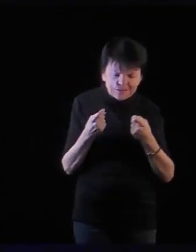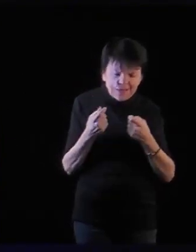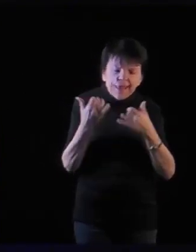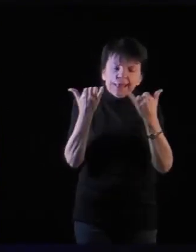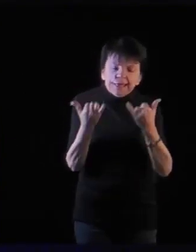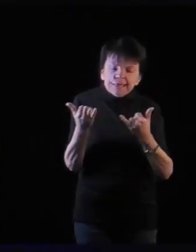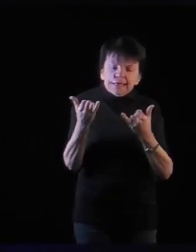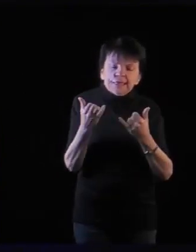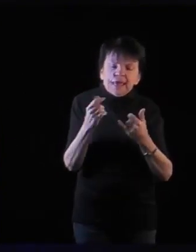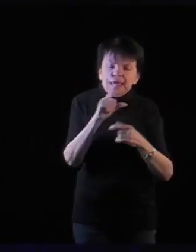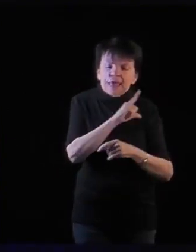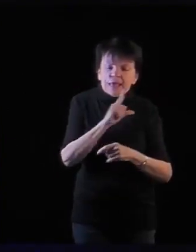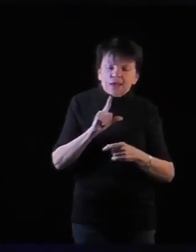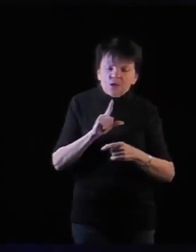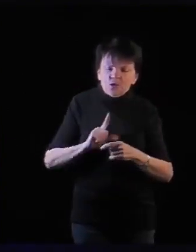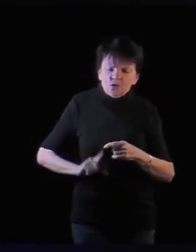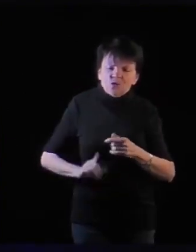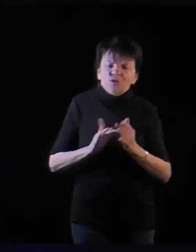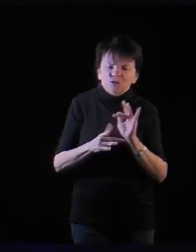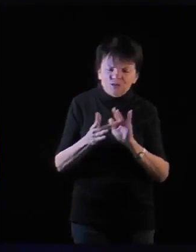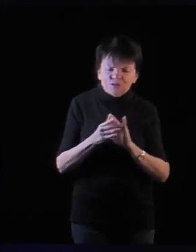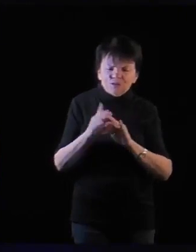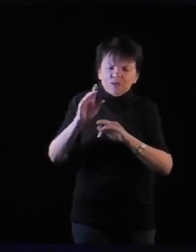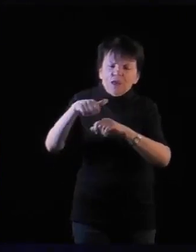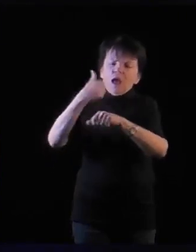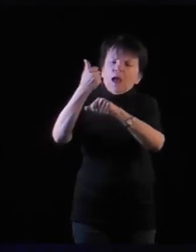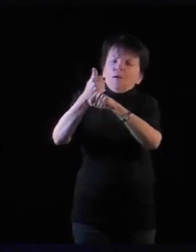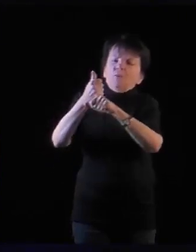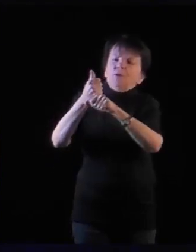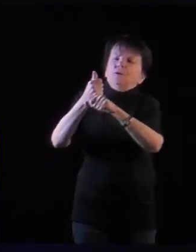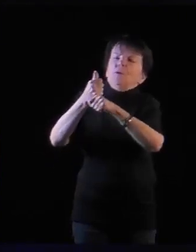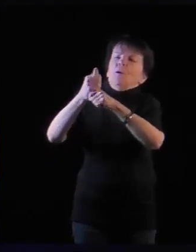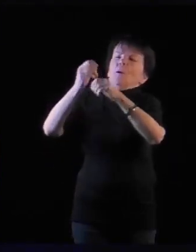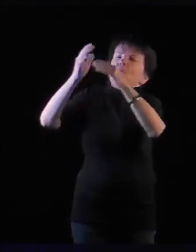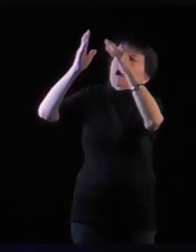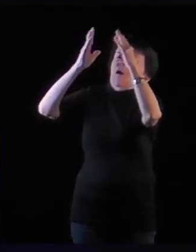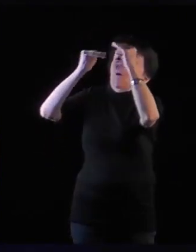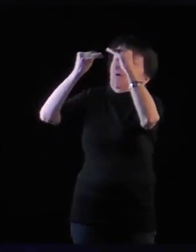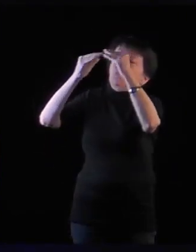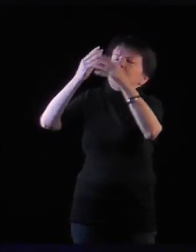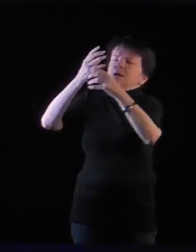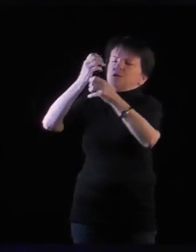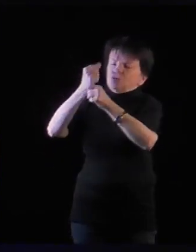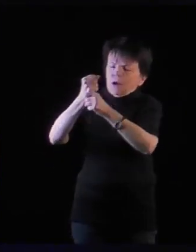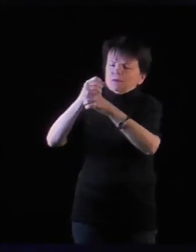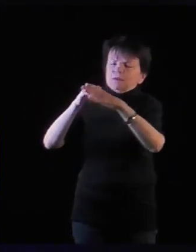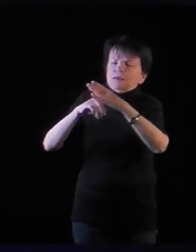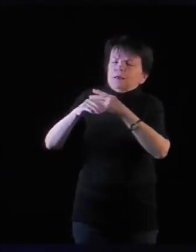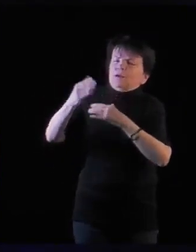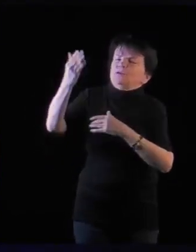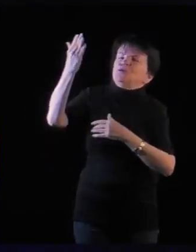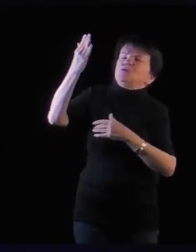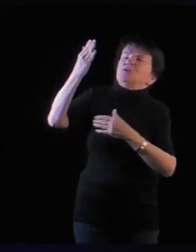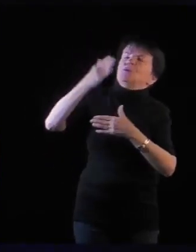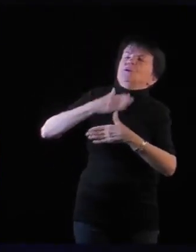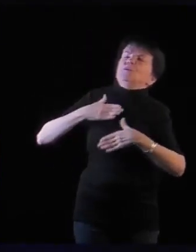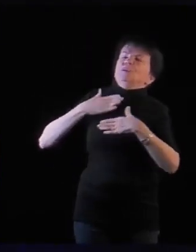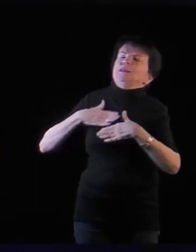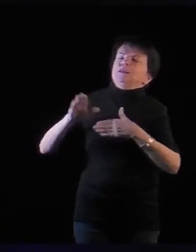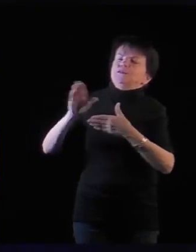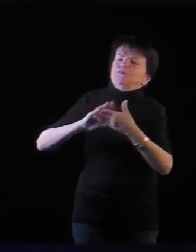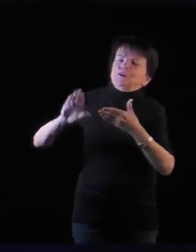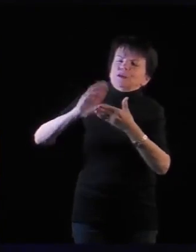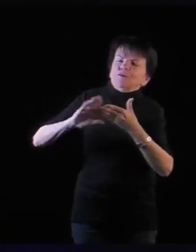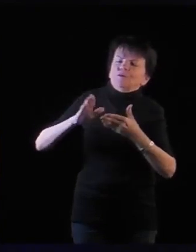Lord Jesus, I put my hope and I put my trust in you. Please forgive me of my